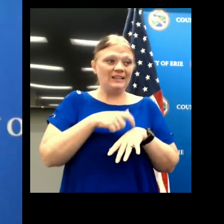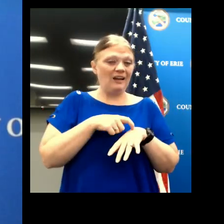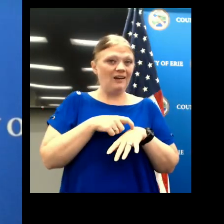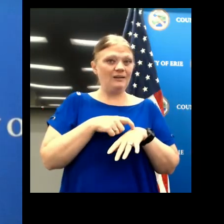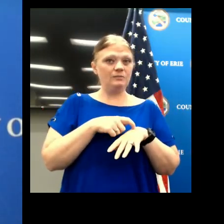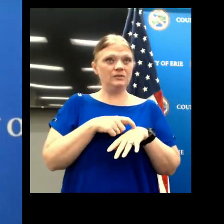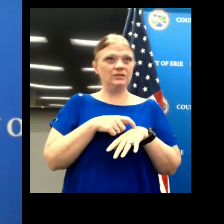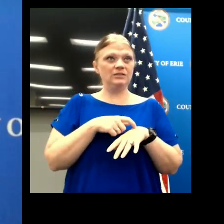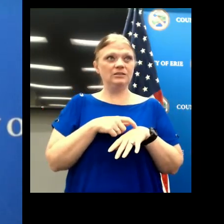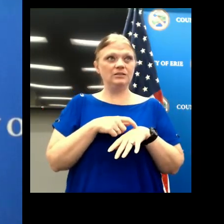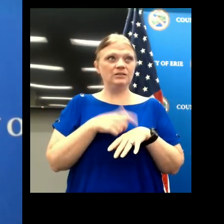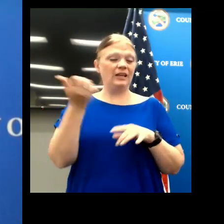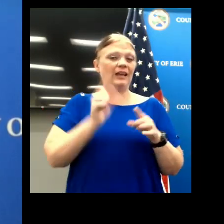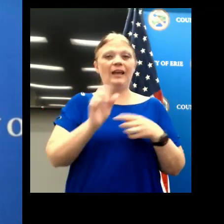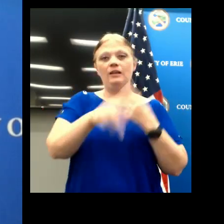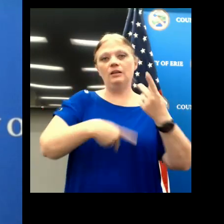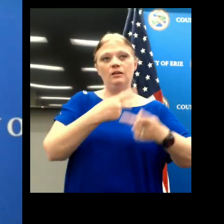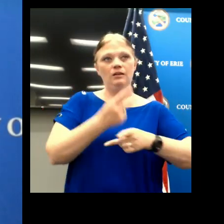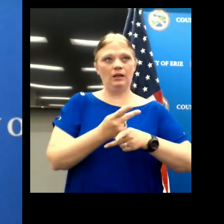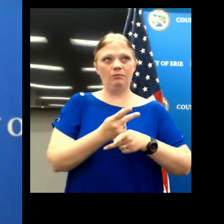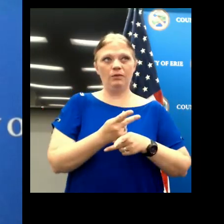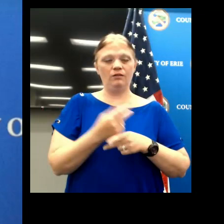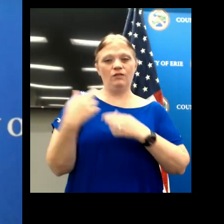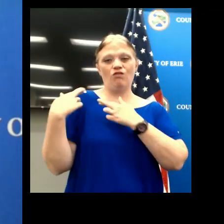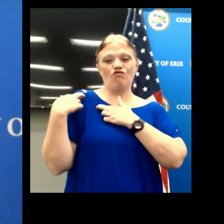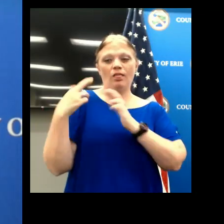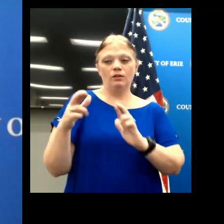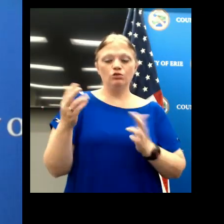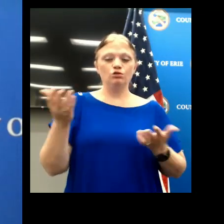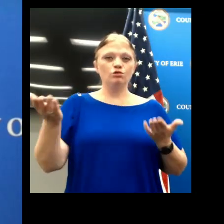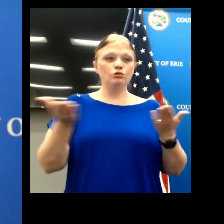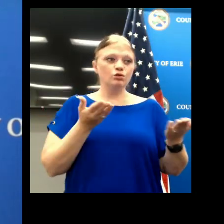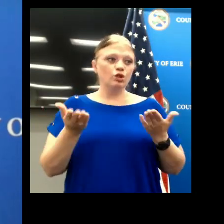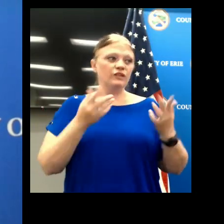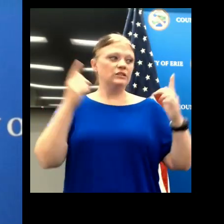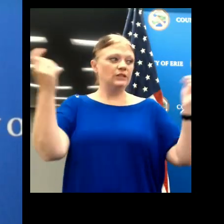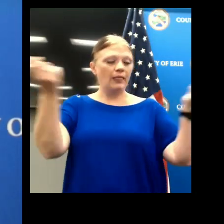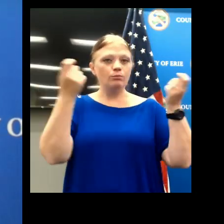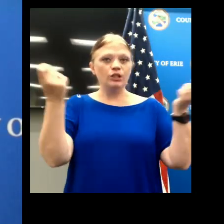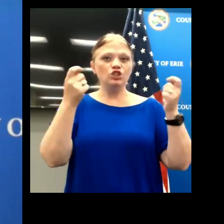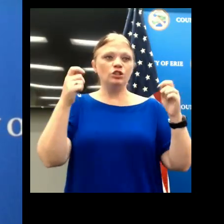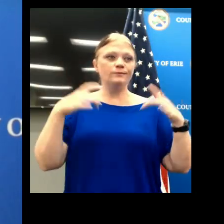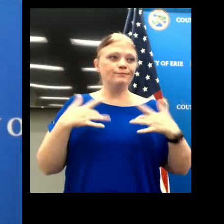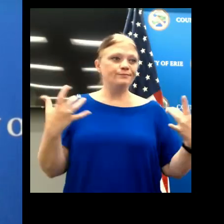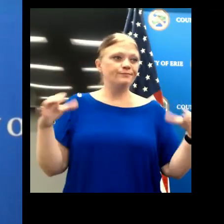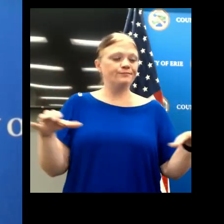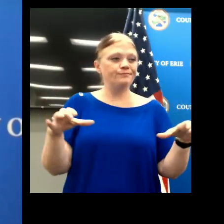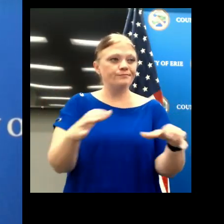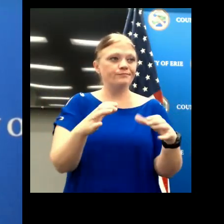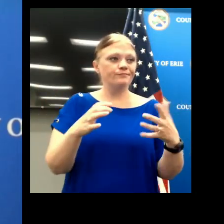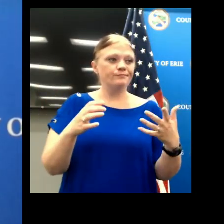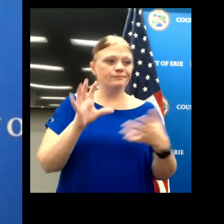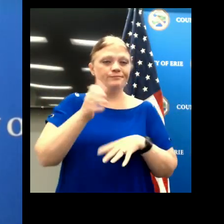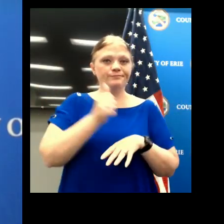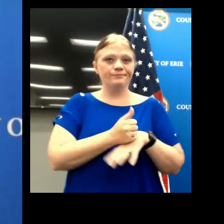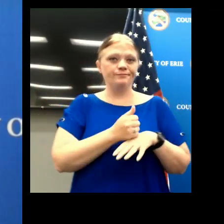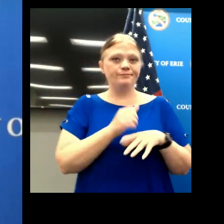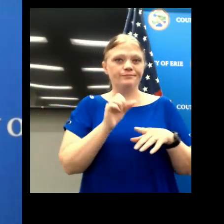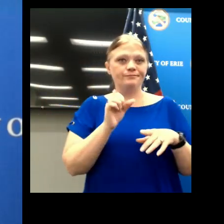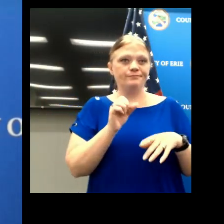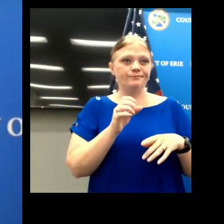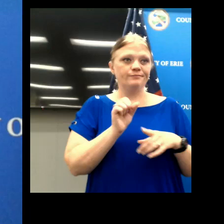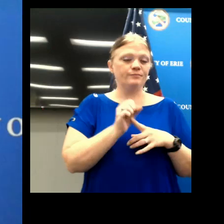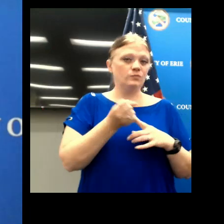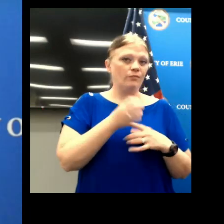with any type of religious services or celebrations or activities in a religious setting, that in